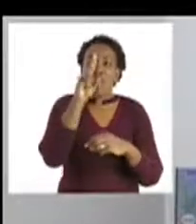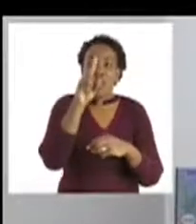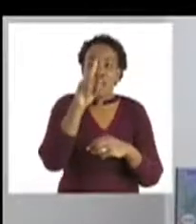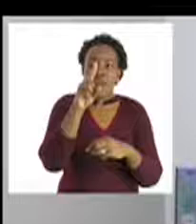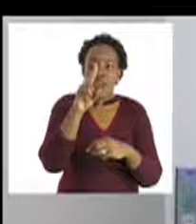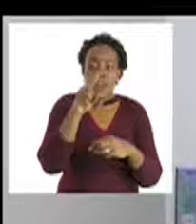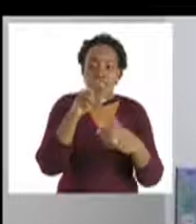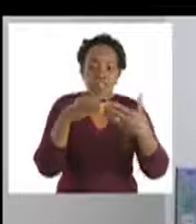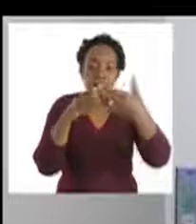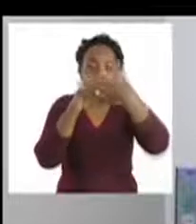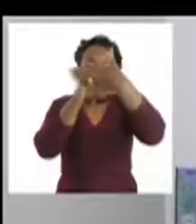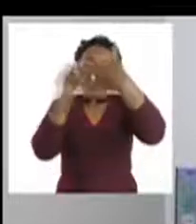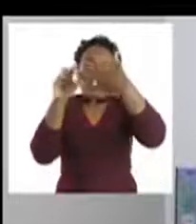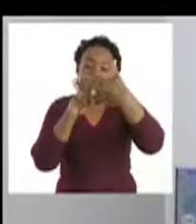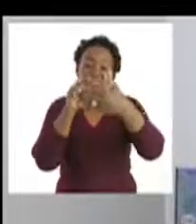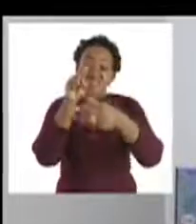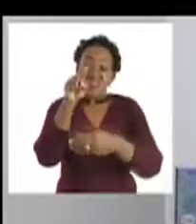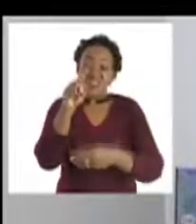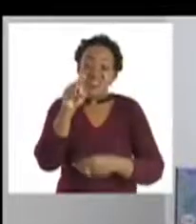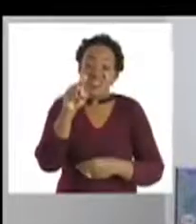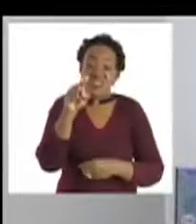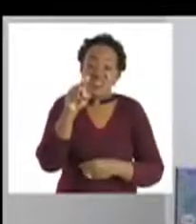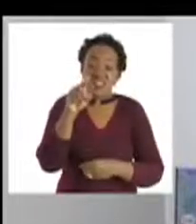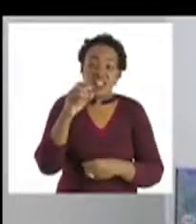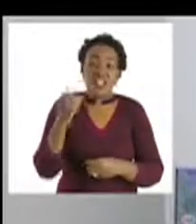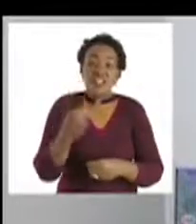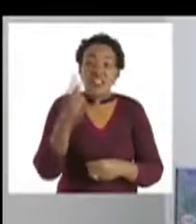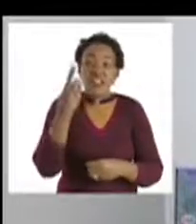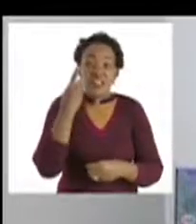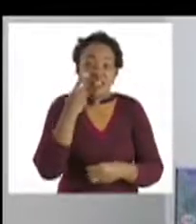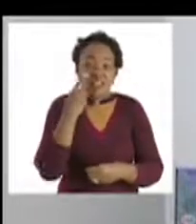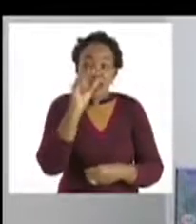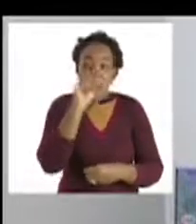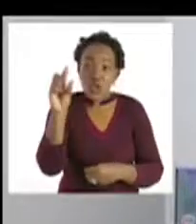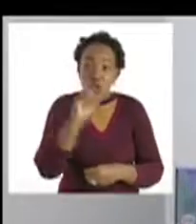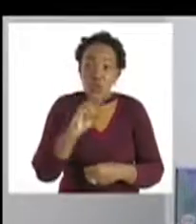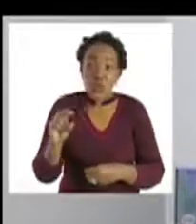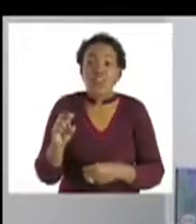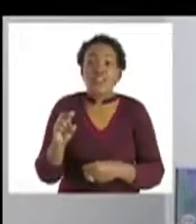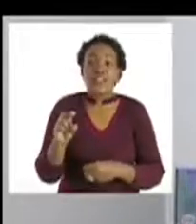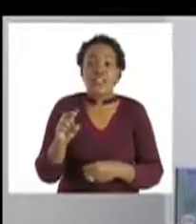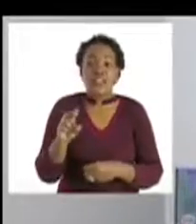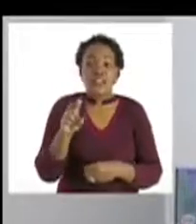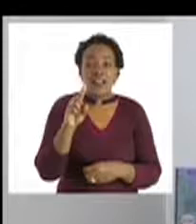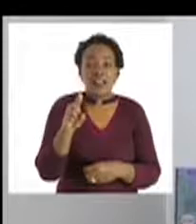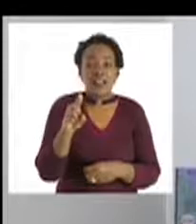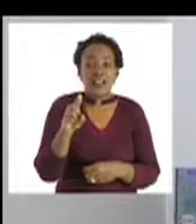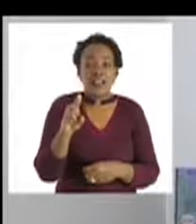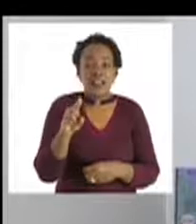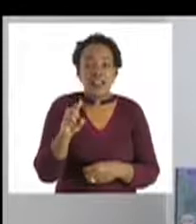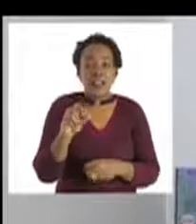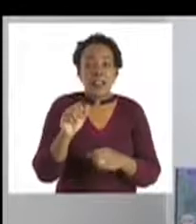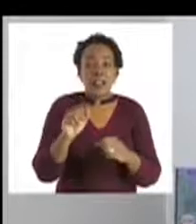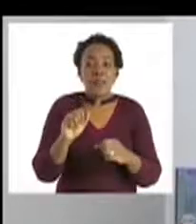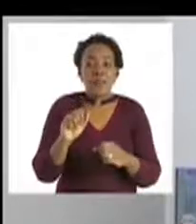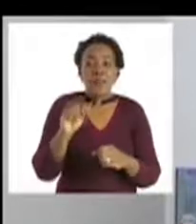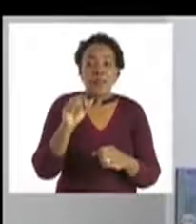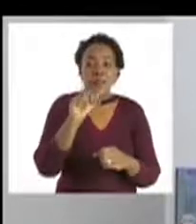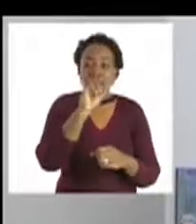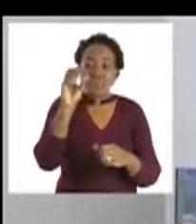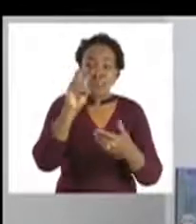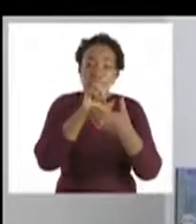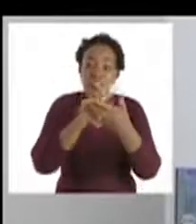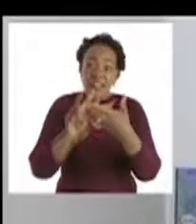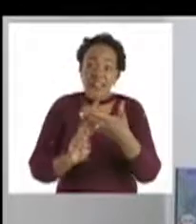Here, these are the sight words given to you, and you must read them